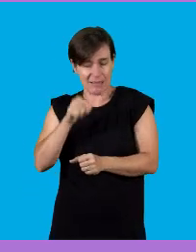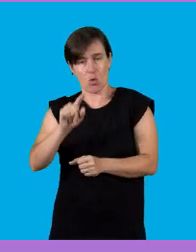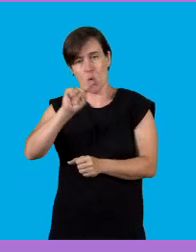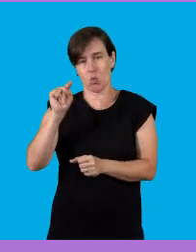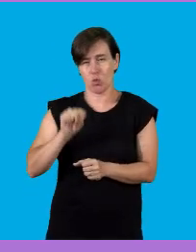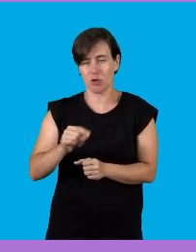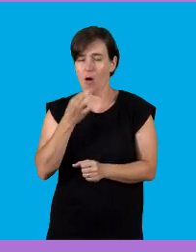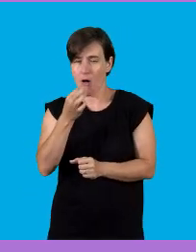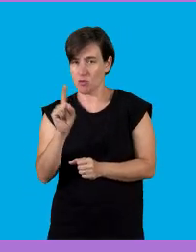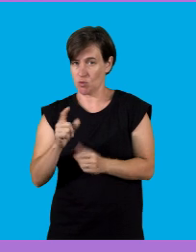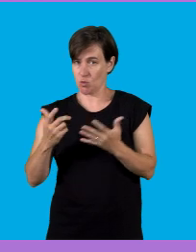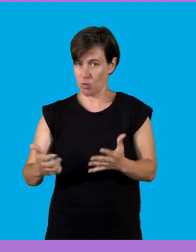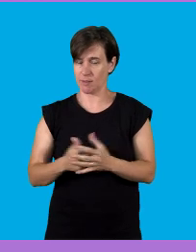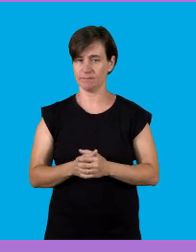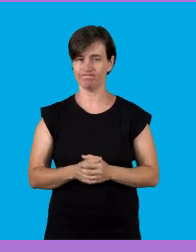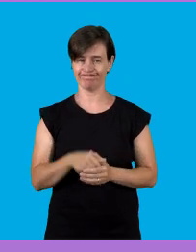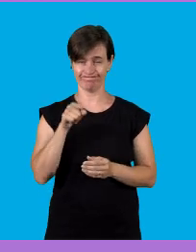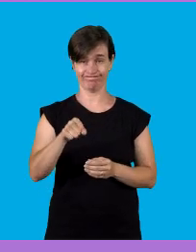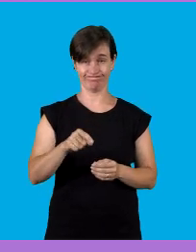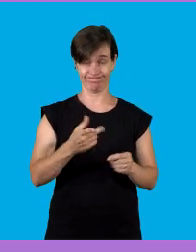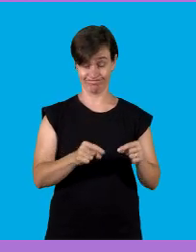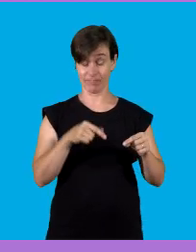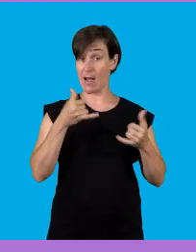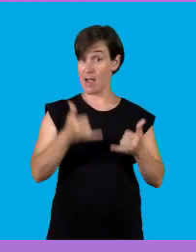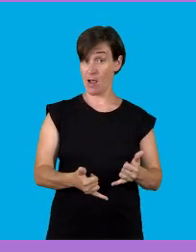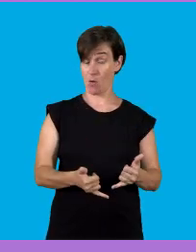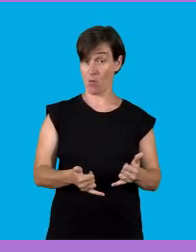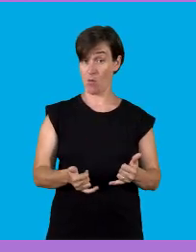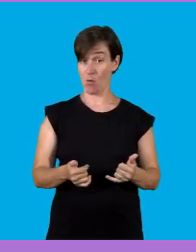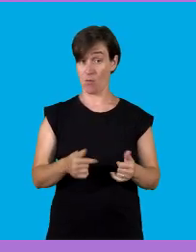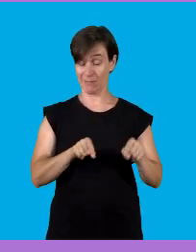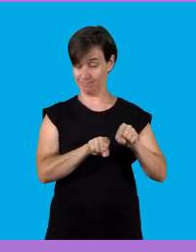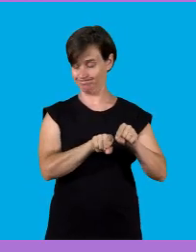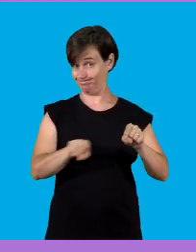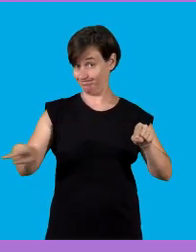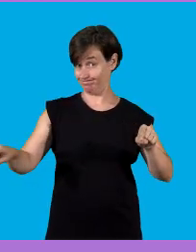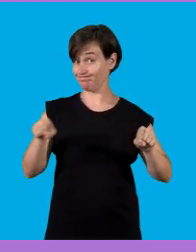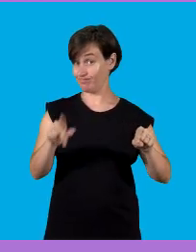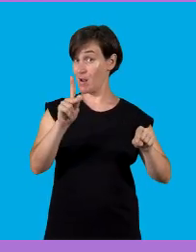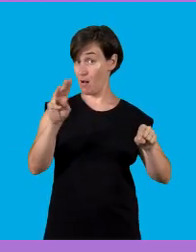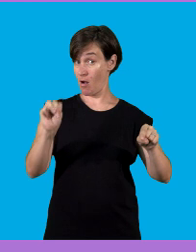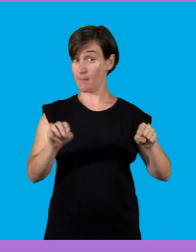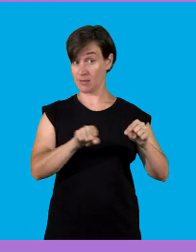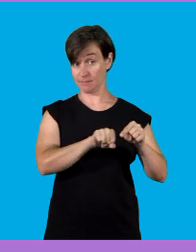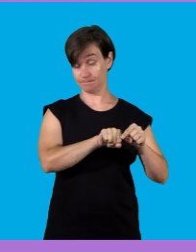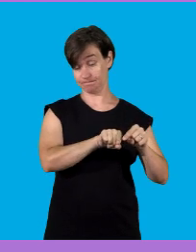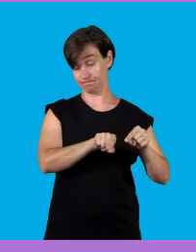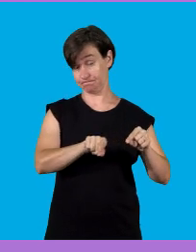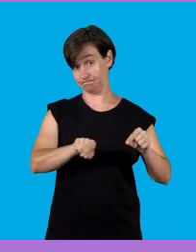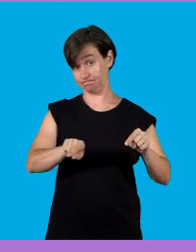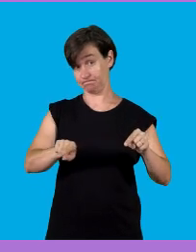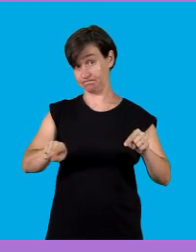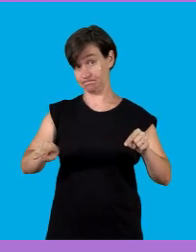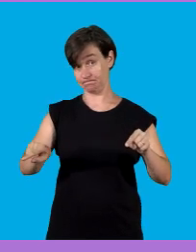question. So first things first, let's find 40 kilometers. So I'm now here working with kilometers on my